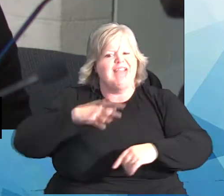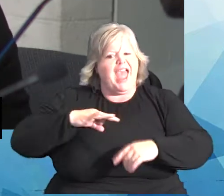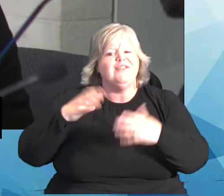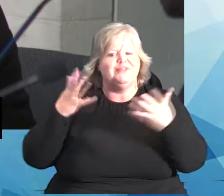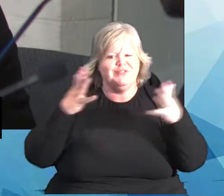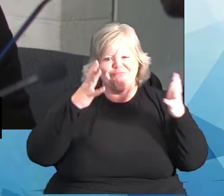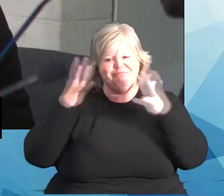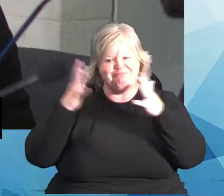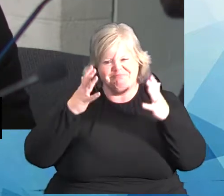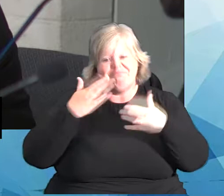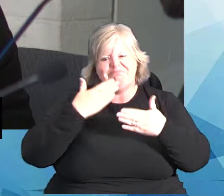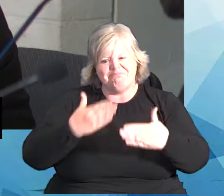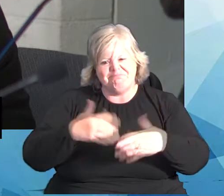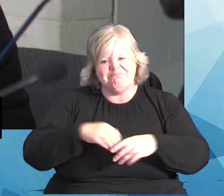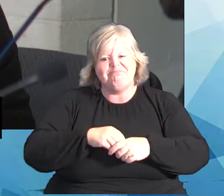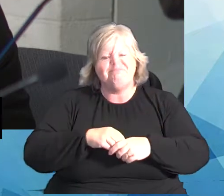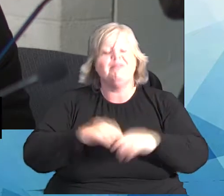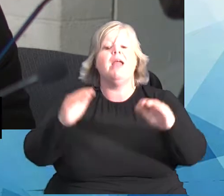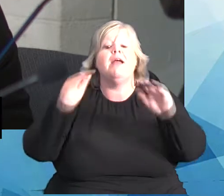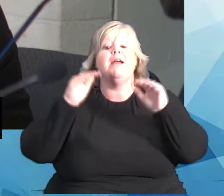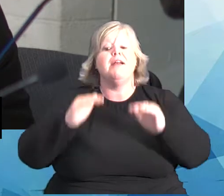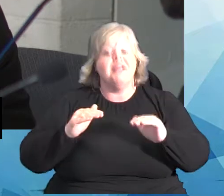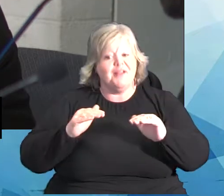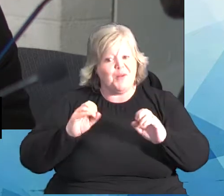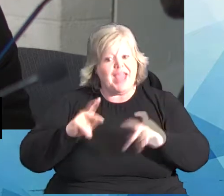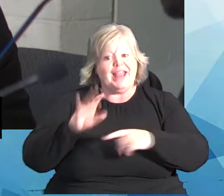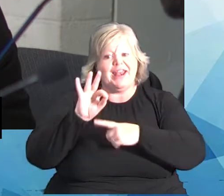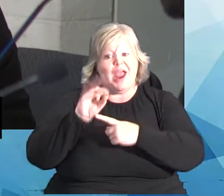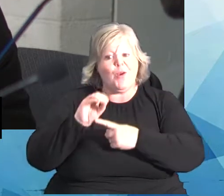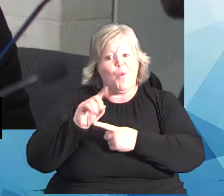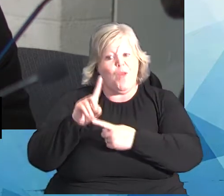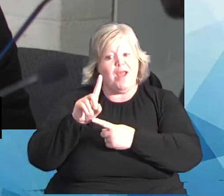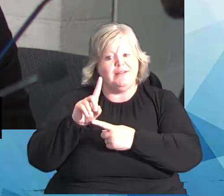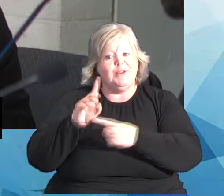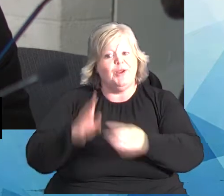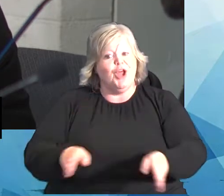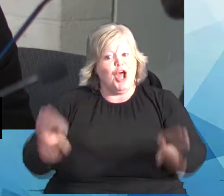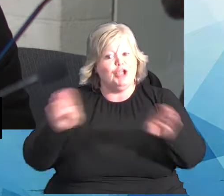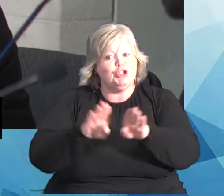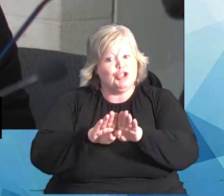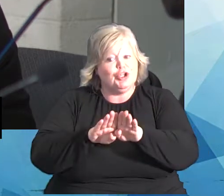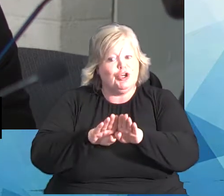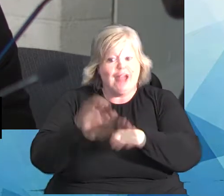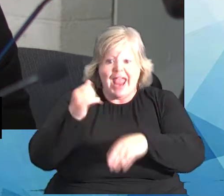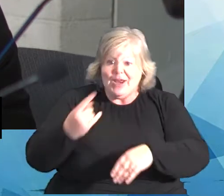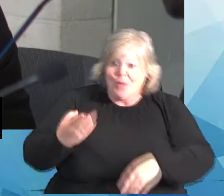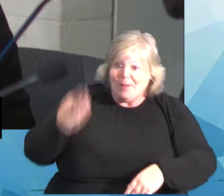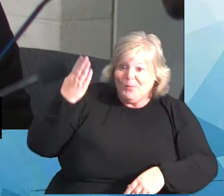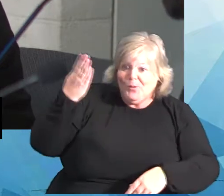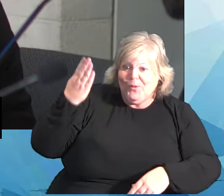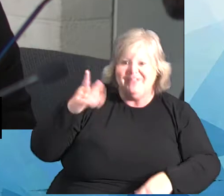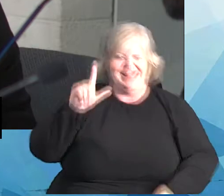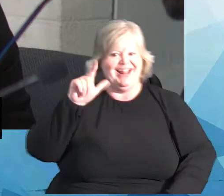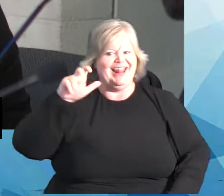that. So 901 is the adjournment. Has anyone moved to adjourn? Lynn?